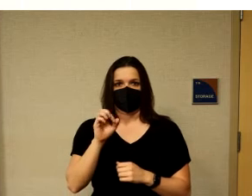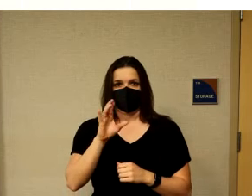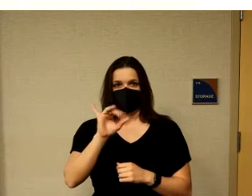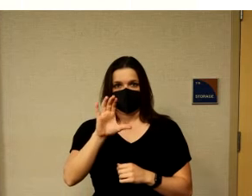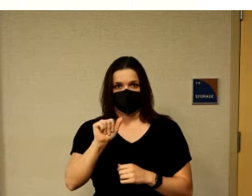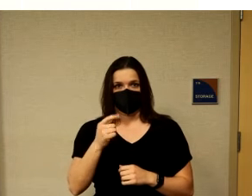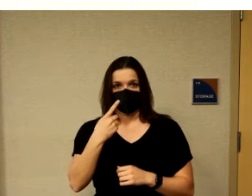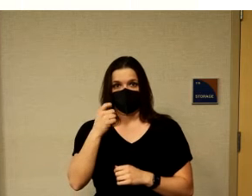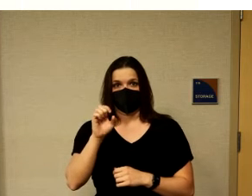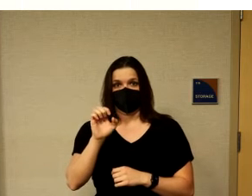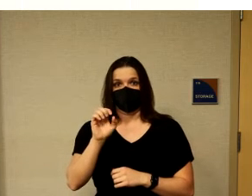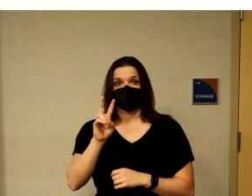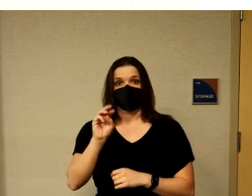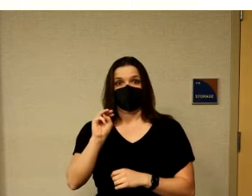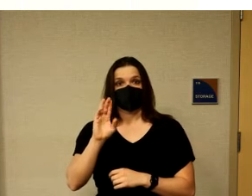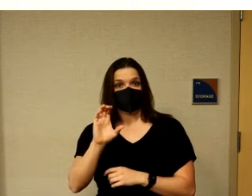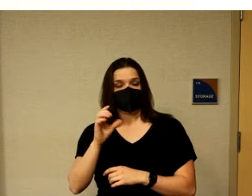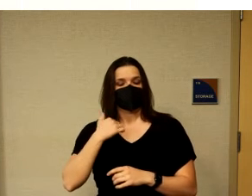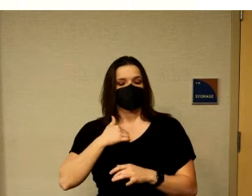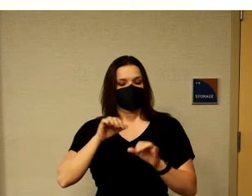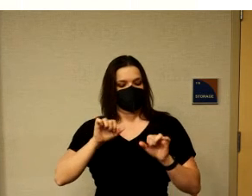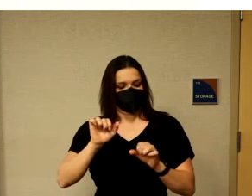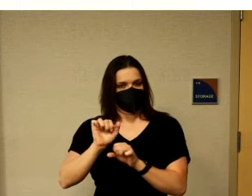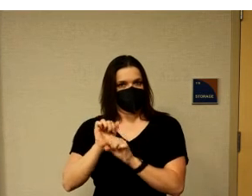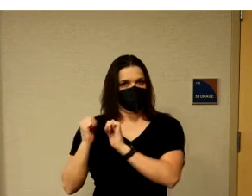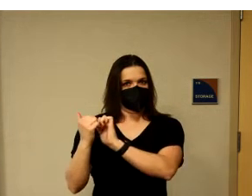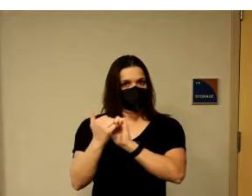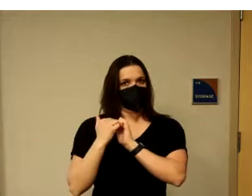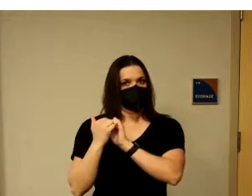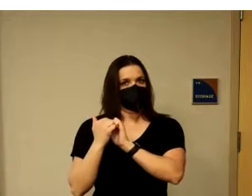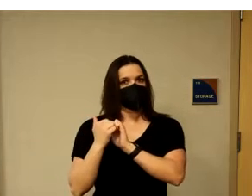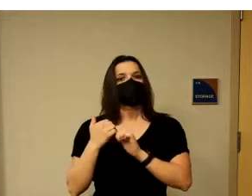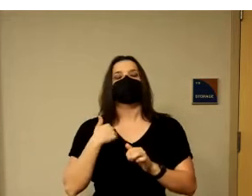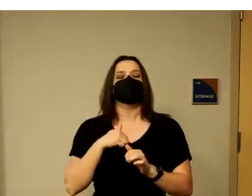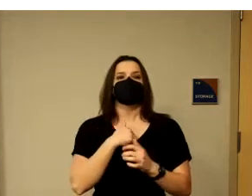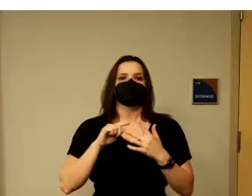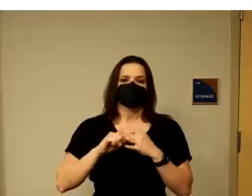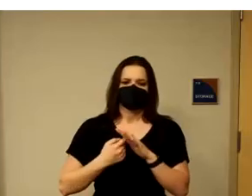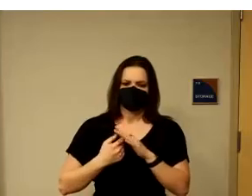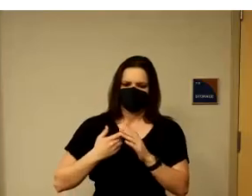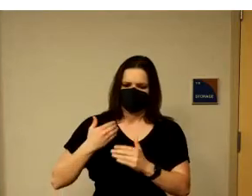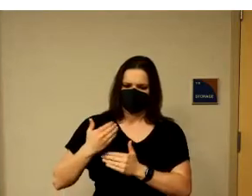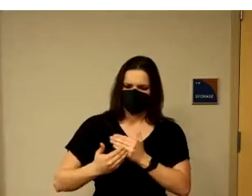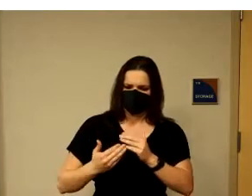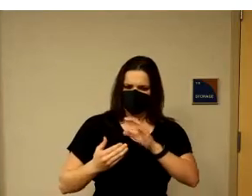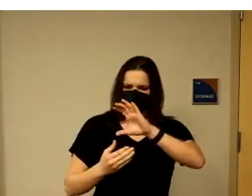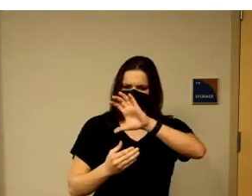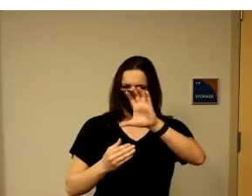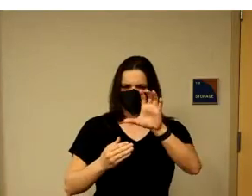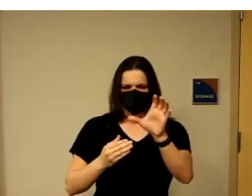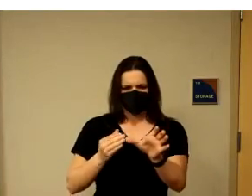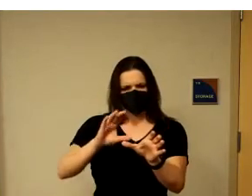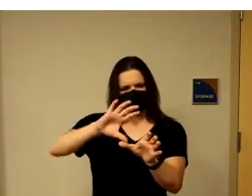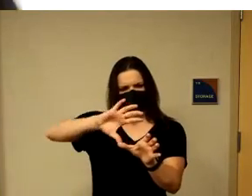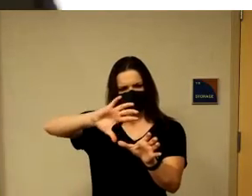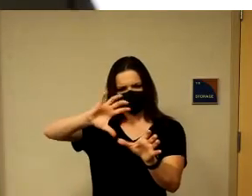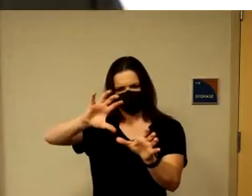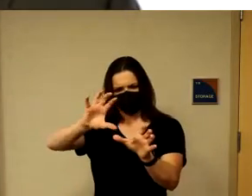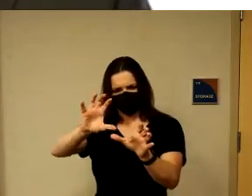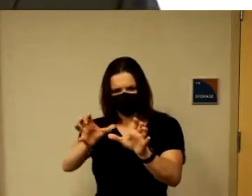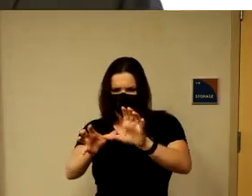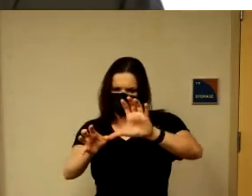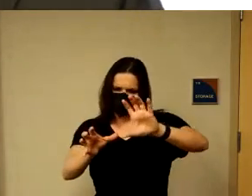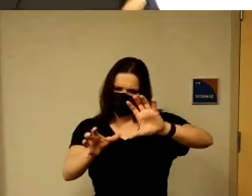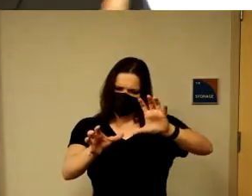from EMC, we were able to work together and we started piecing things together based on communities